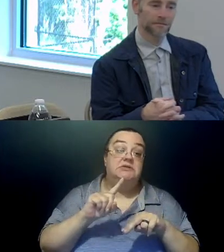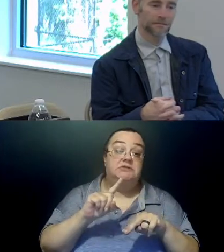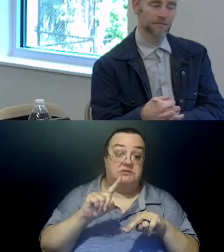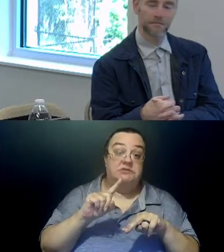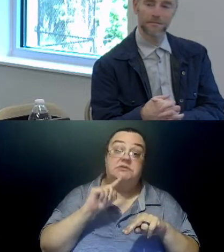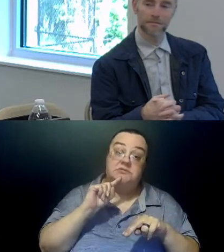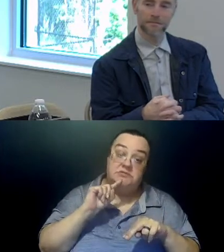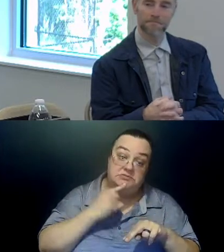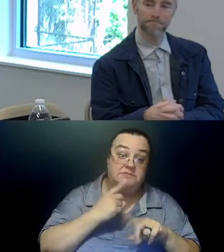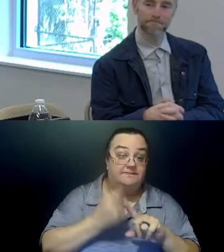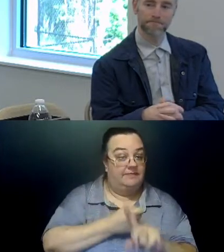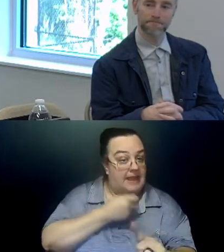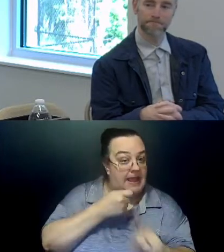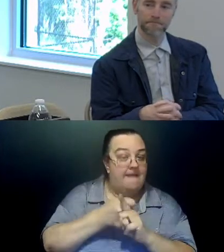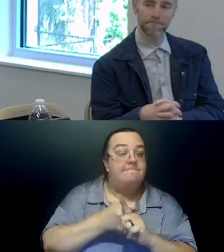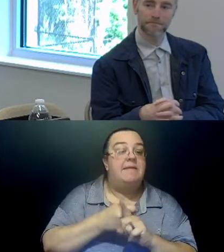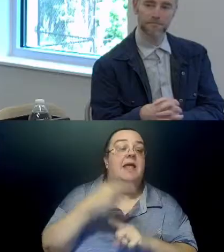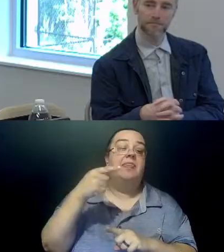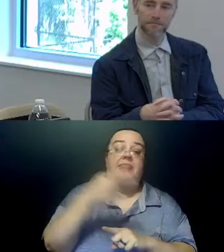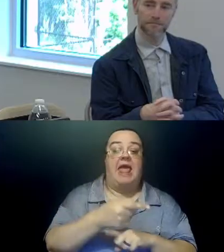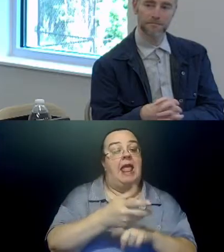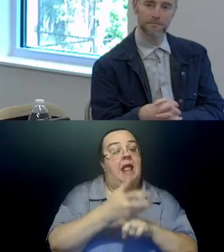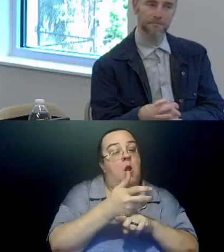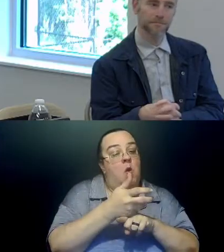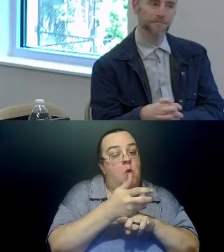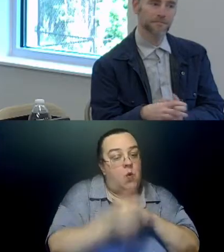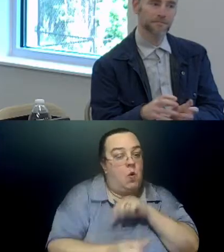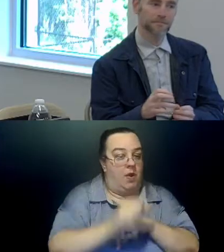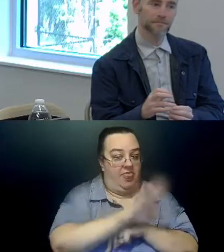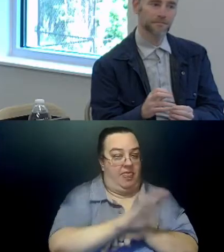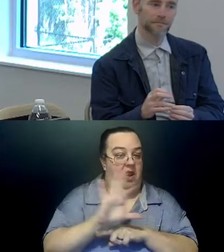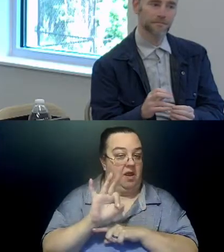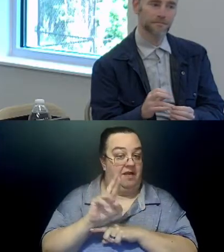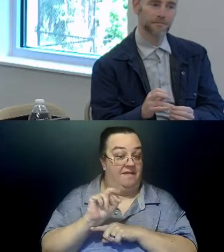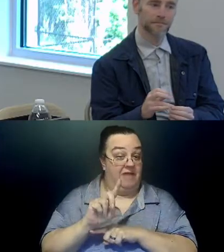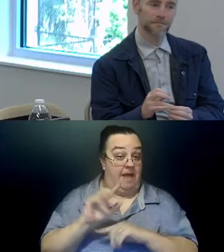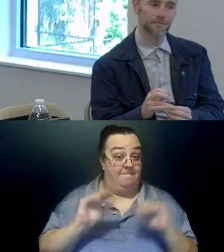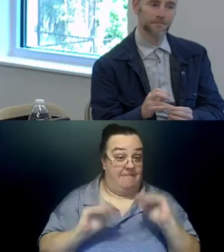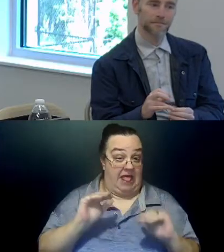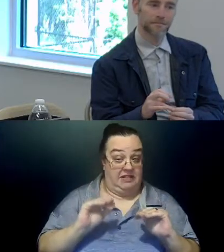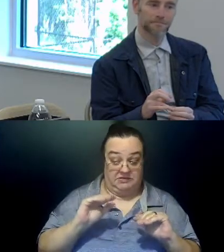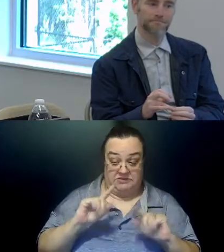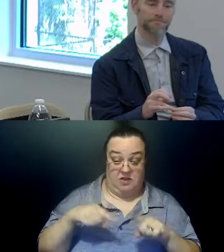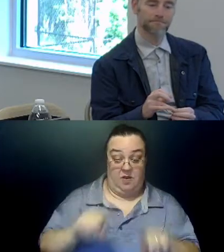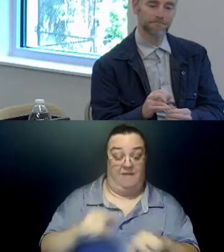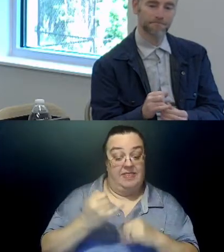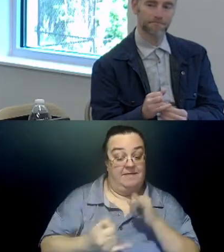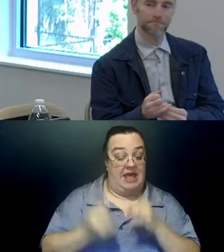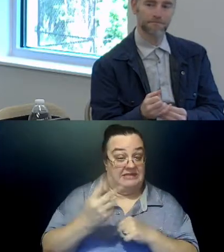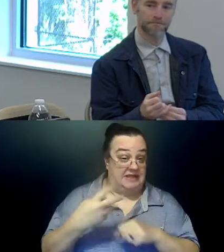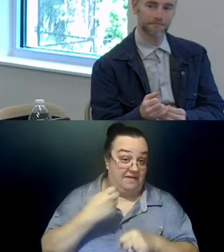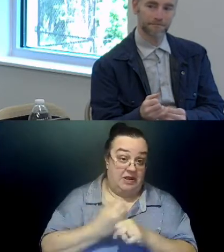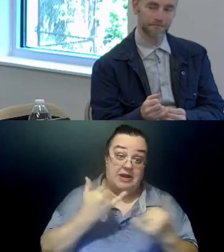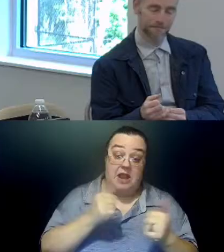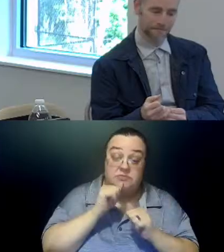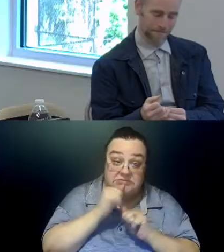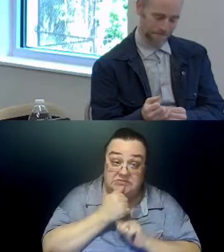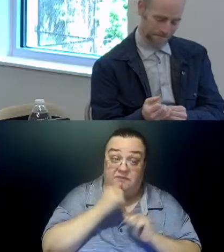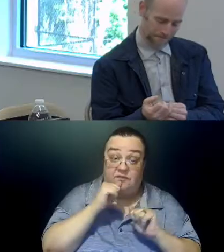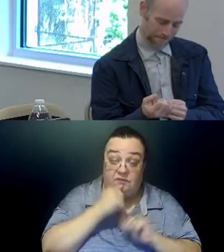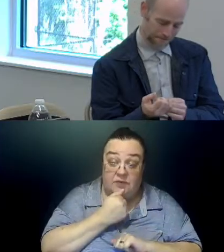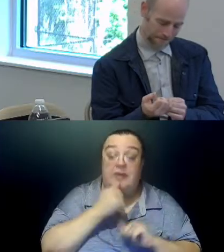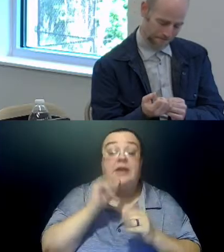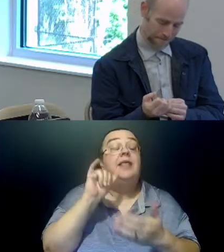impact. They have depleted their fund balance over the past several years, and they're suffering. Now, that had